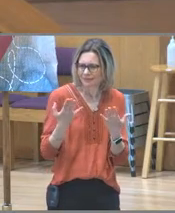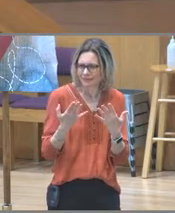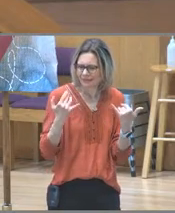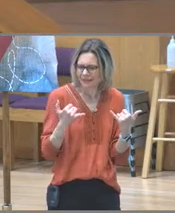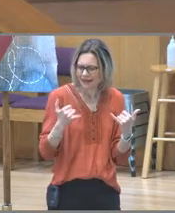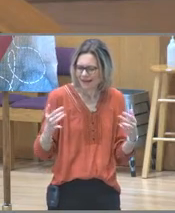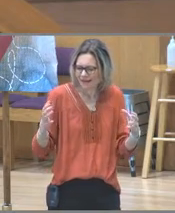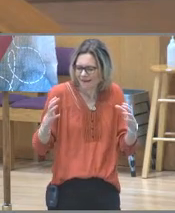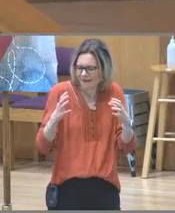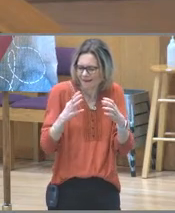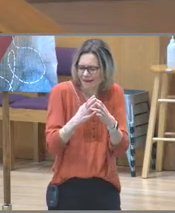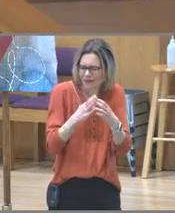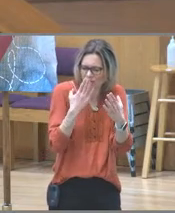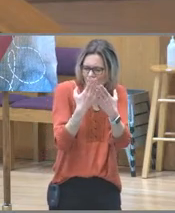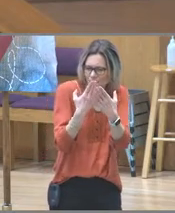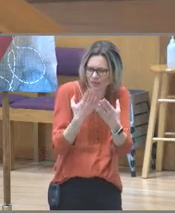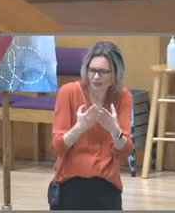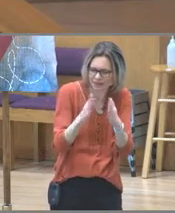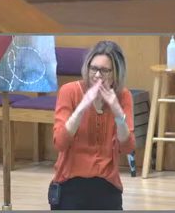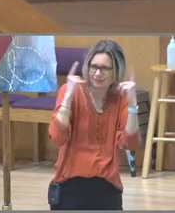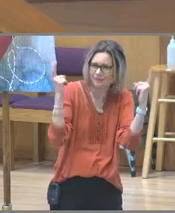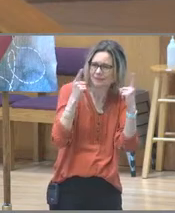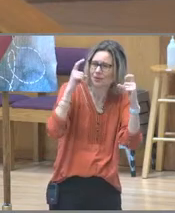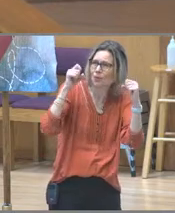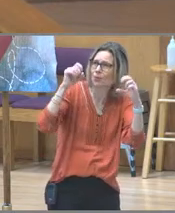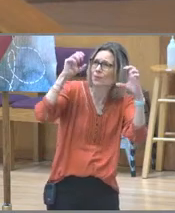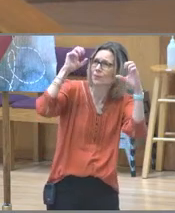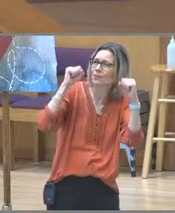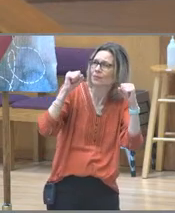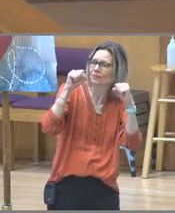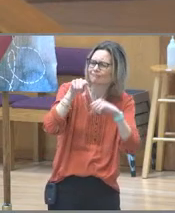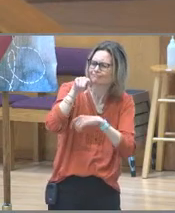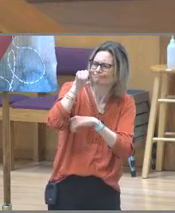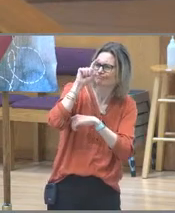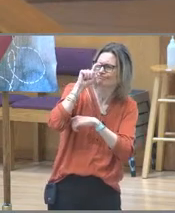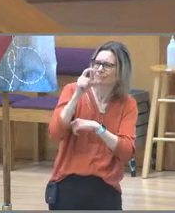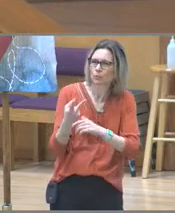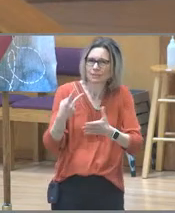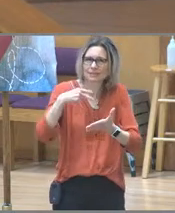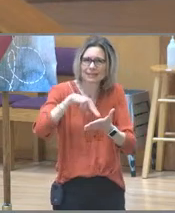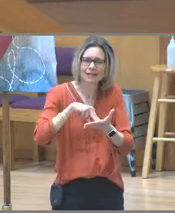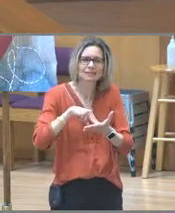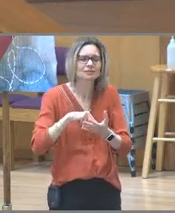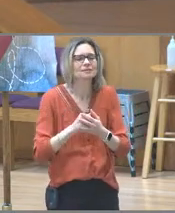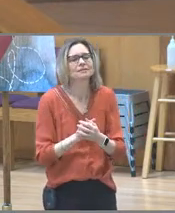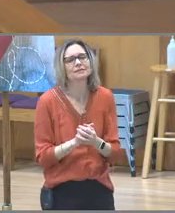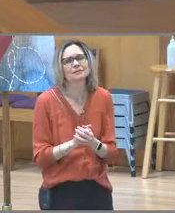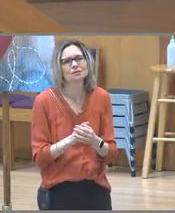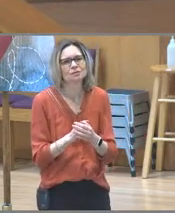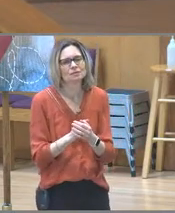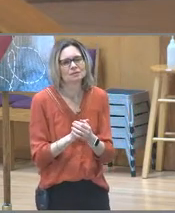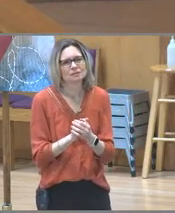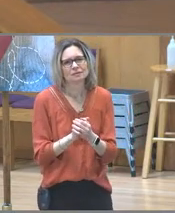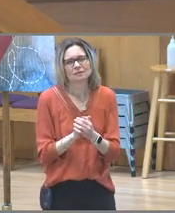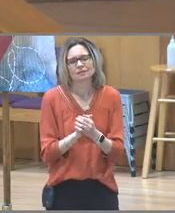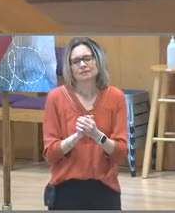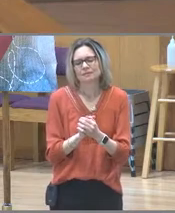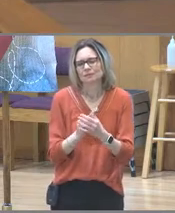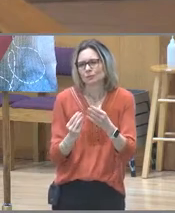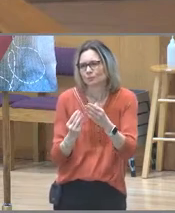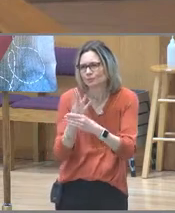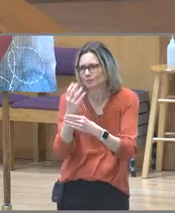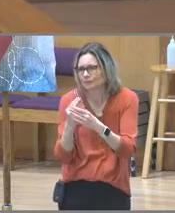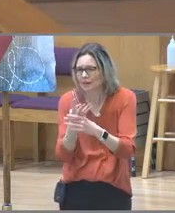witness and celebrate the miracle and mystery of the resurrection, for the renewal of nature with its